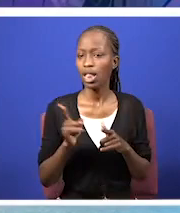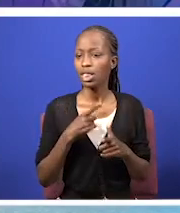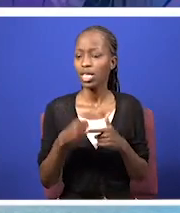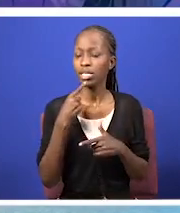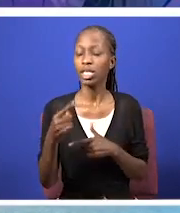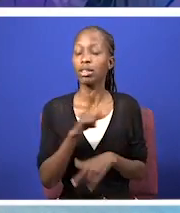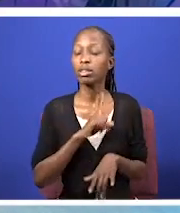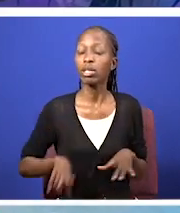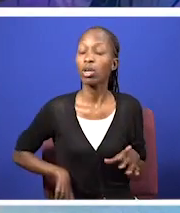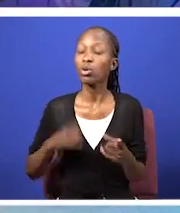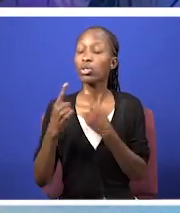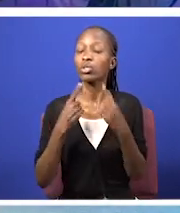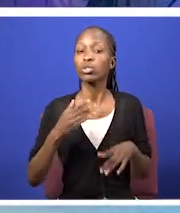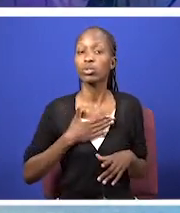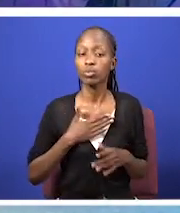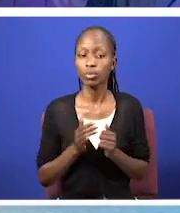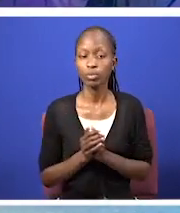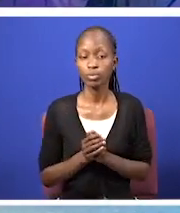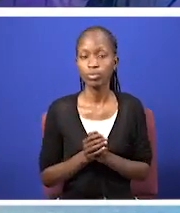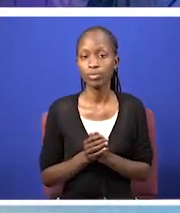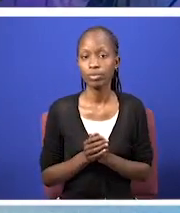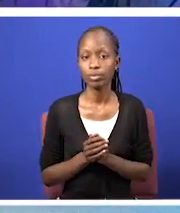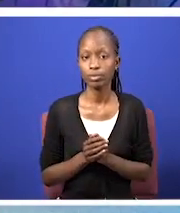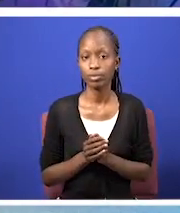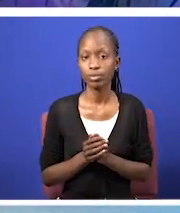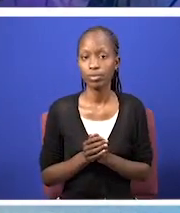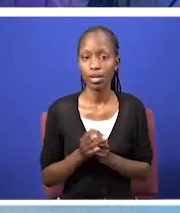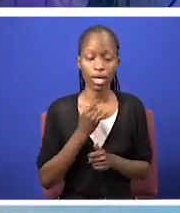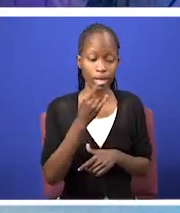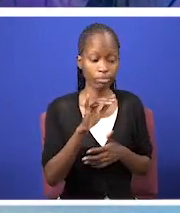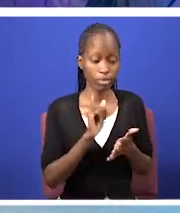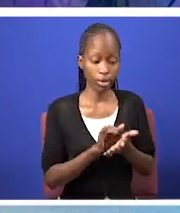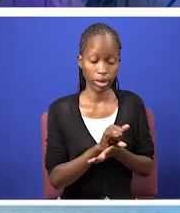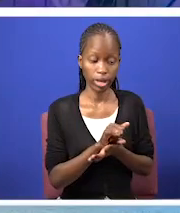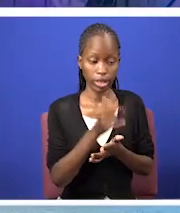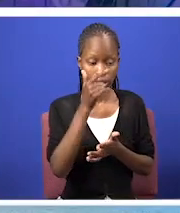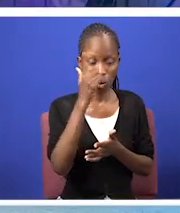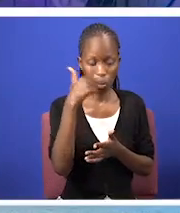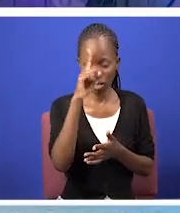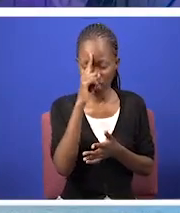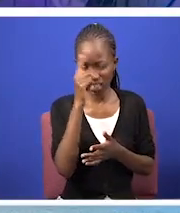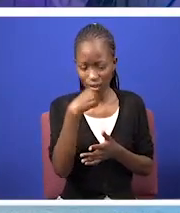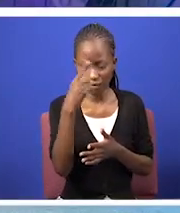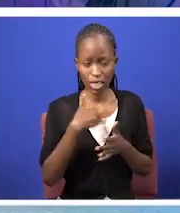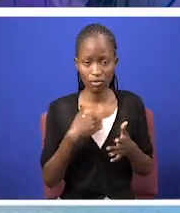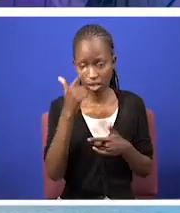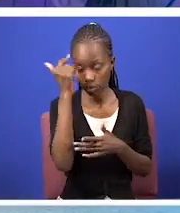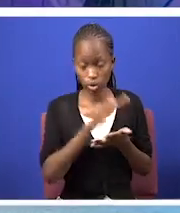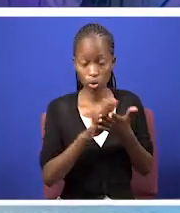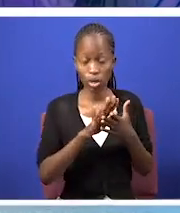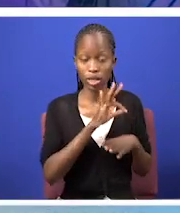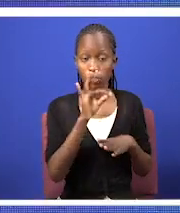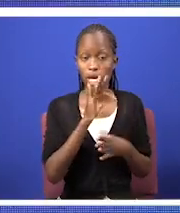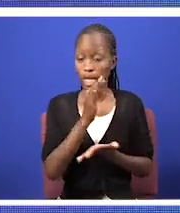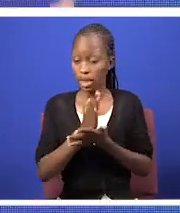the Lord is speaking to me. And that's supposed to be the Holy Spirit. Well, sadly, many of